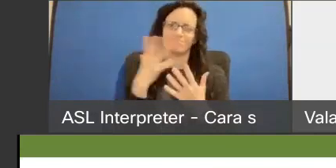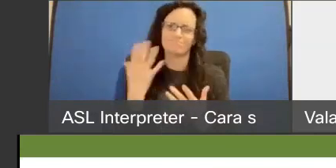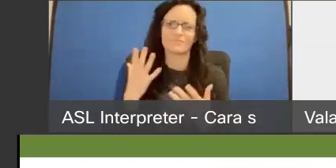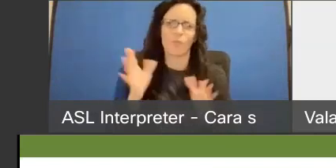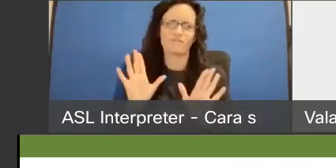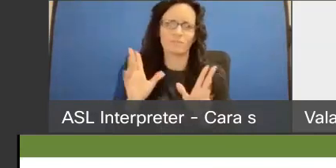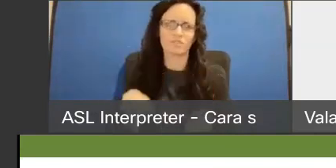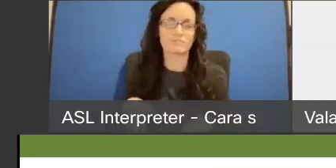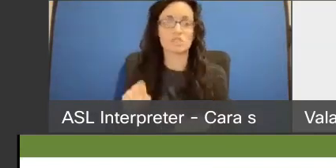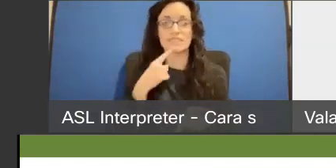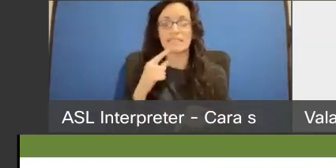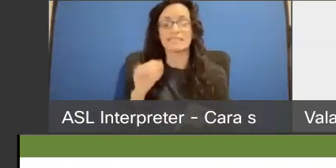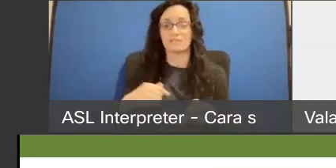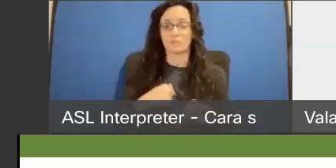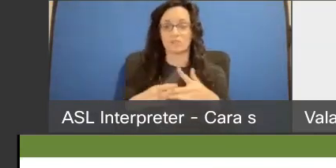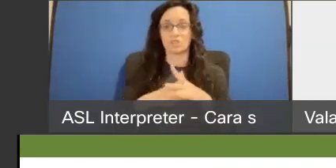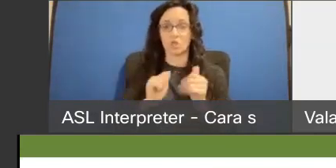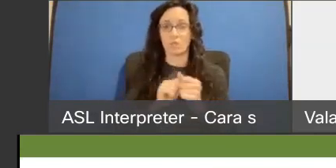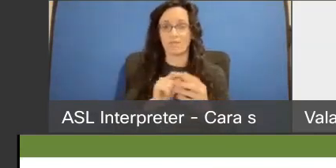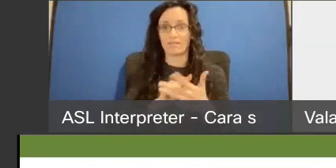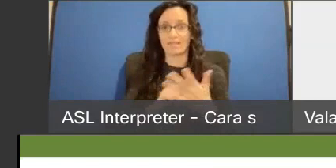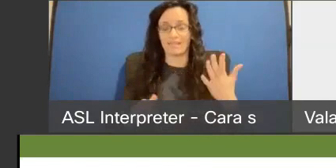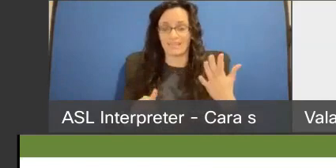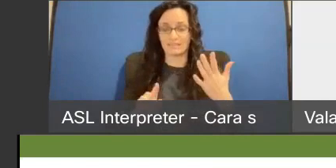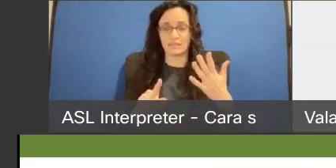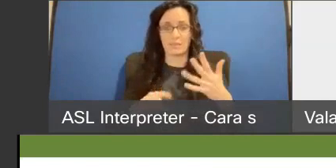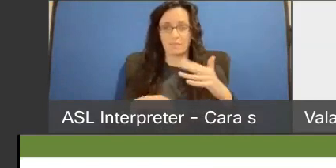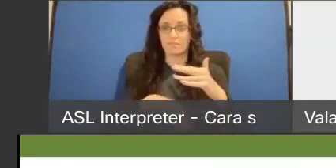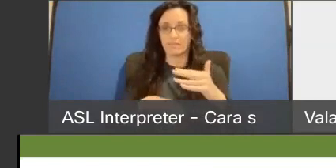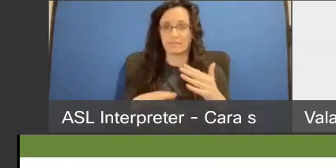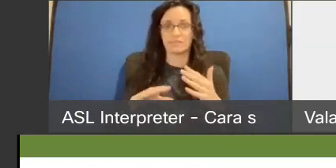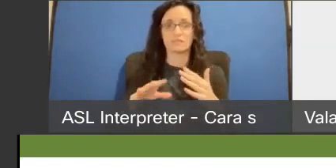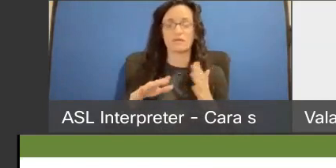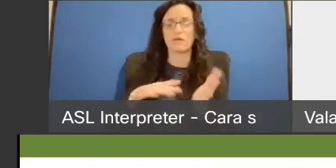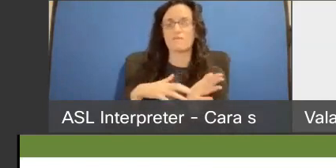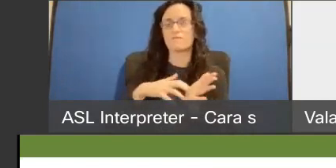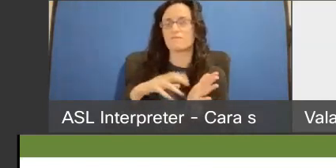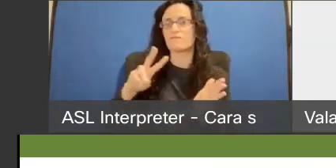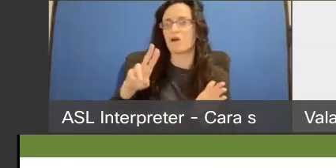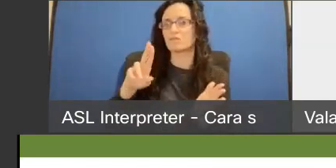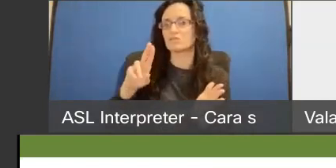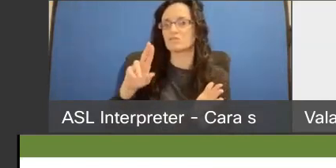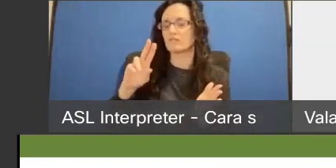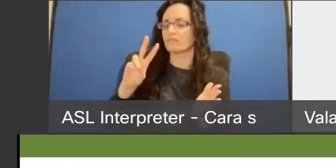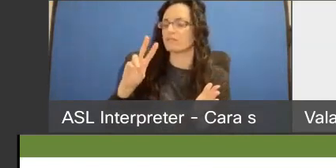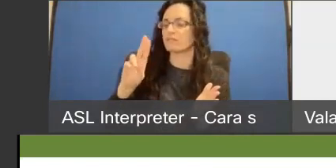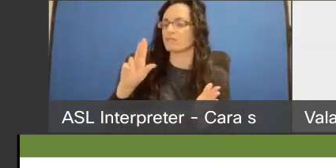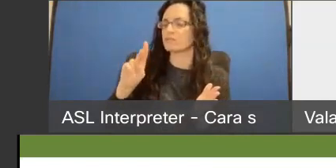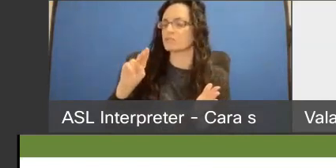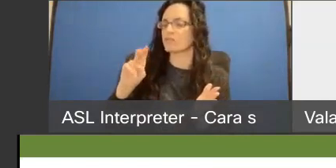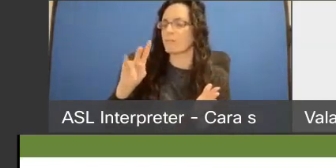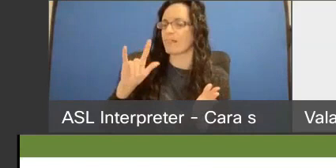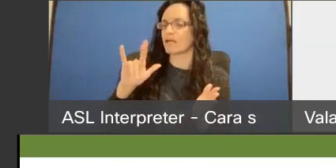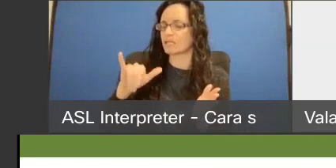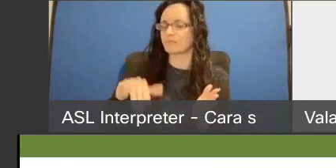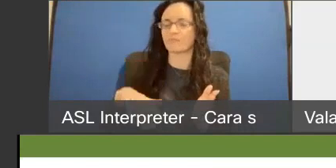with a bunch of these underlying vulnerabilities that we're talking about, right? The depression, the mood disorder, depression, anxiety, maybe there's substance